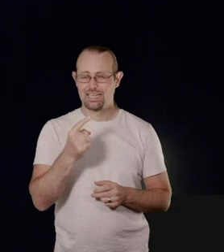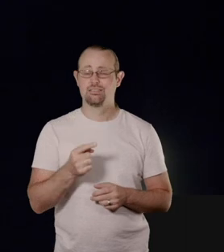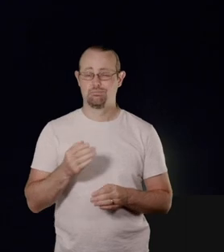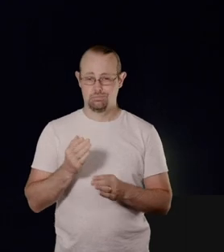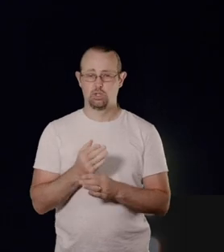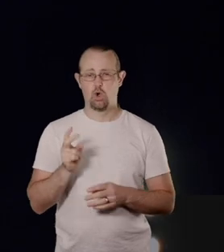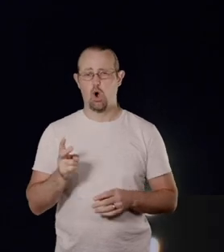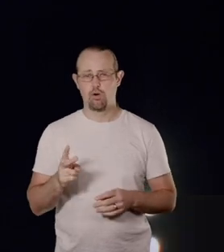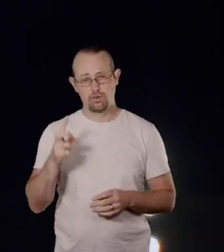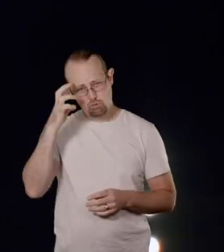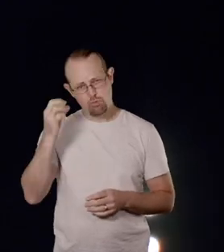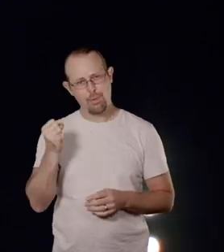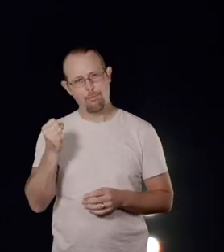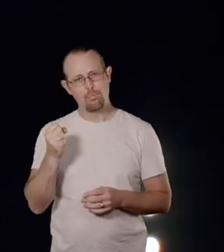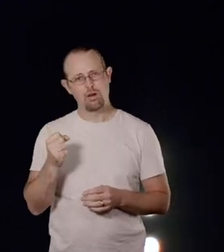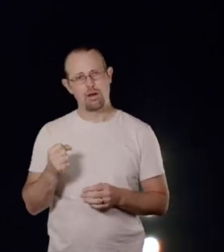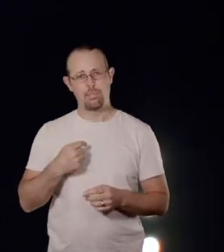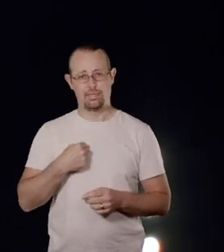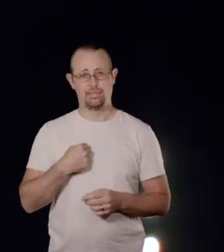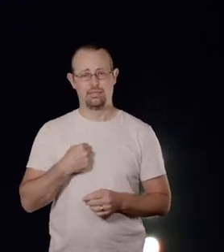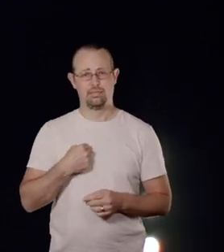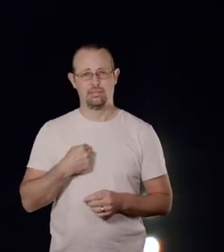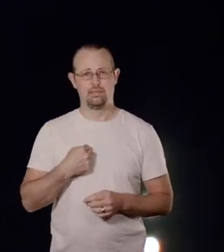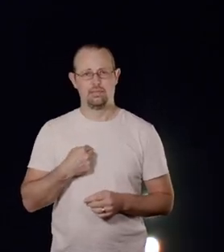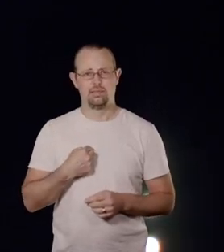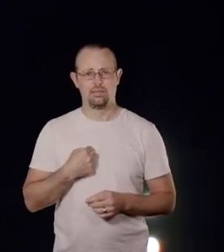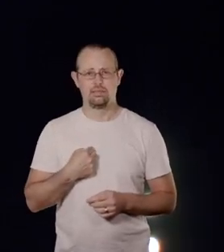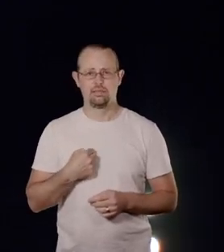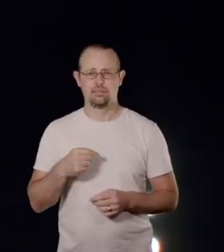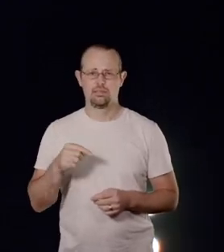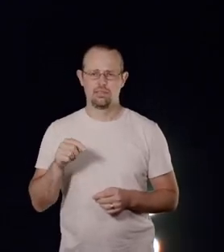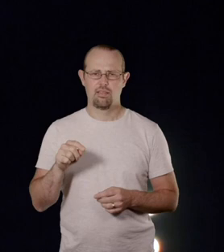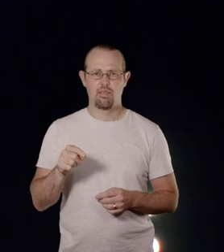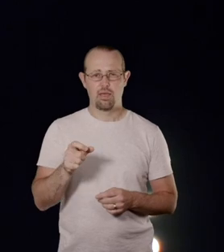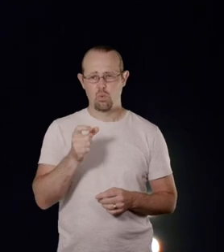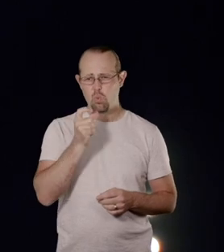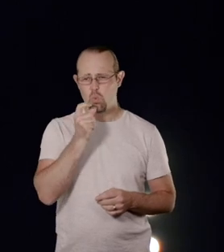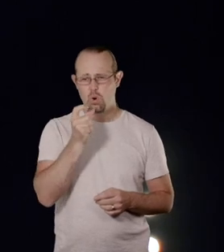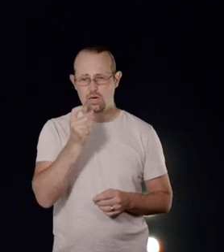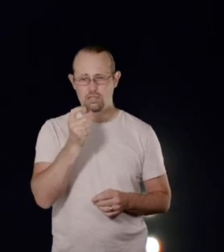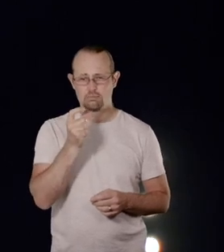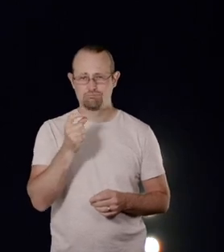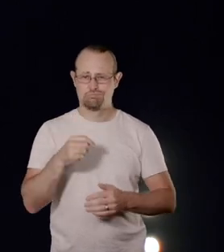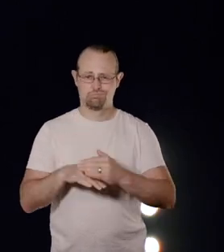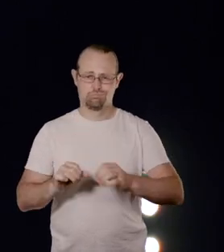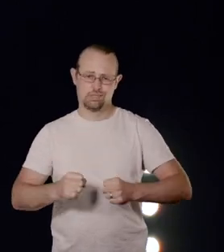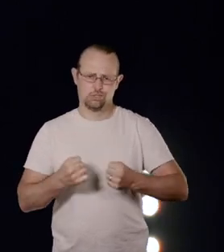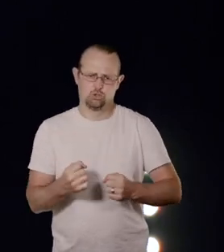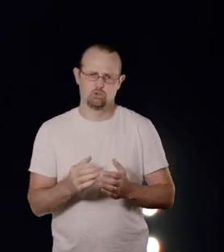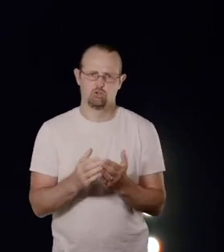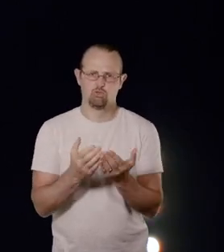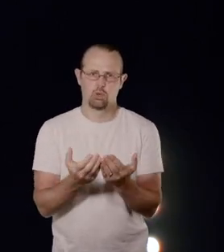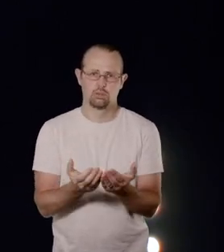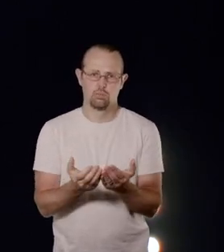of me." When you look at the word "often" and "remembrance," it actually, when you dig underneath in the Strong's Concordance again,